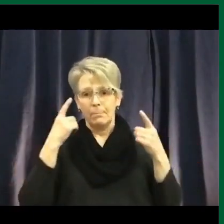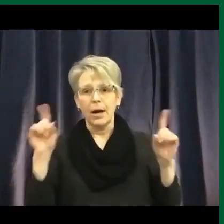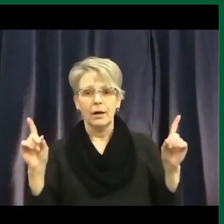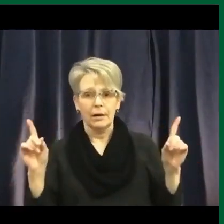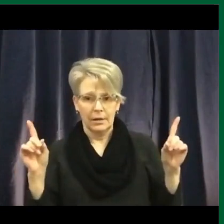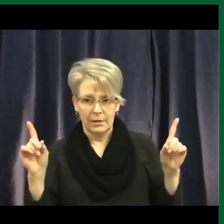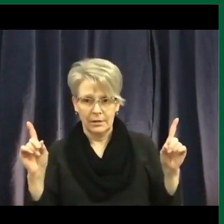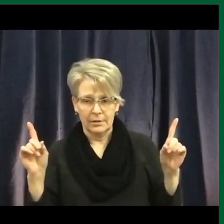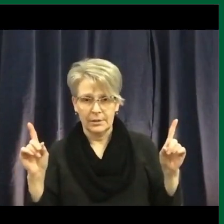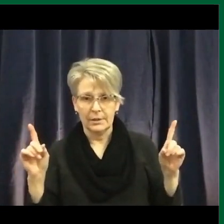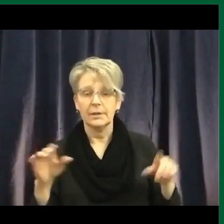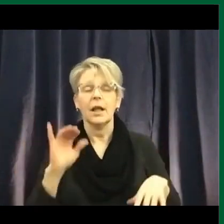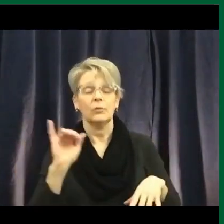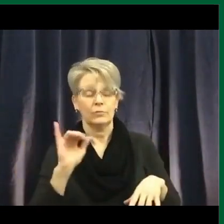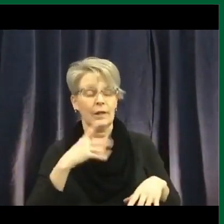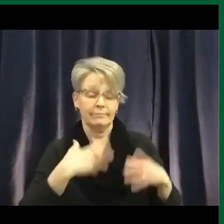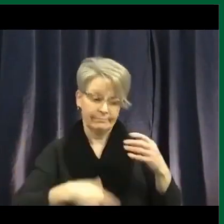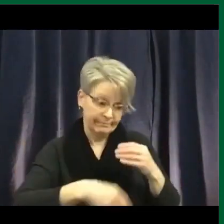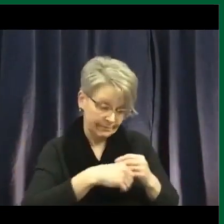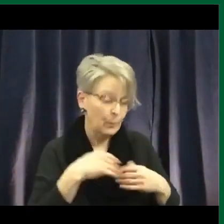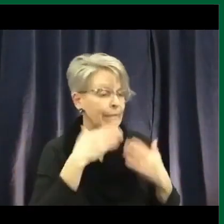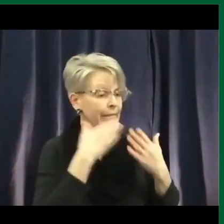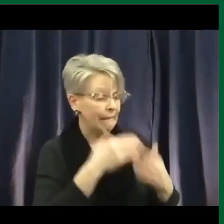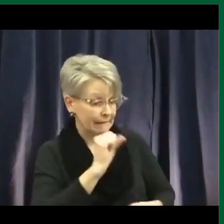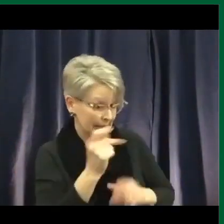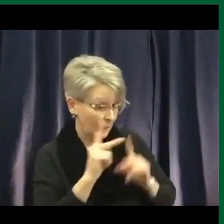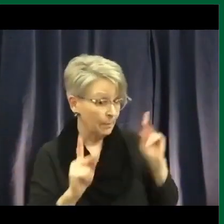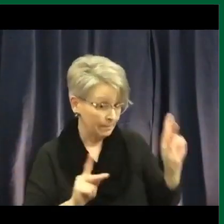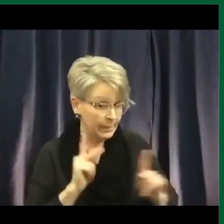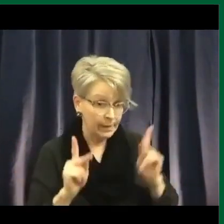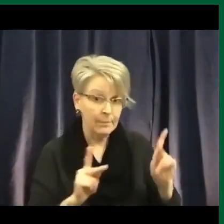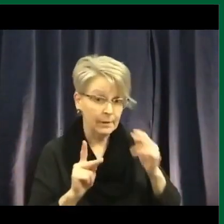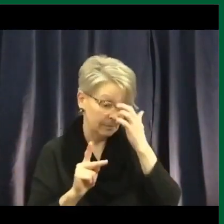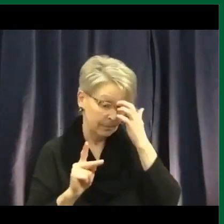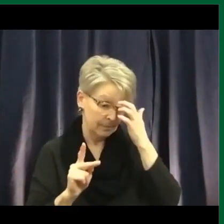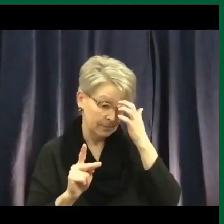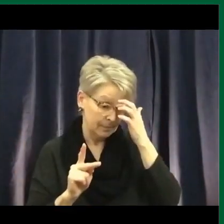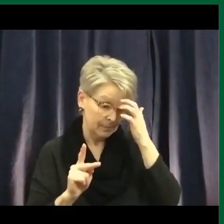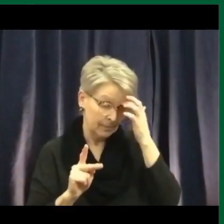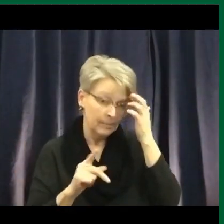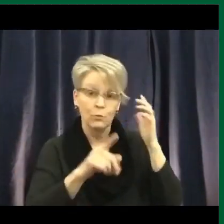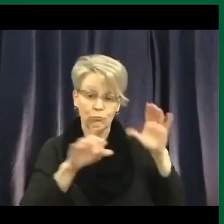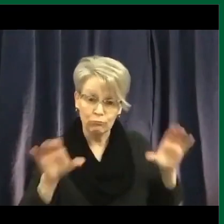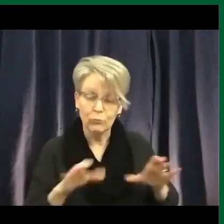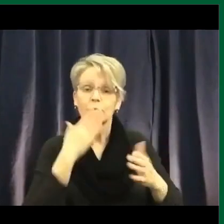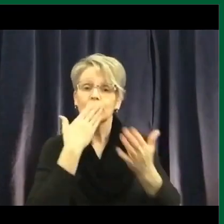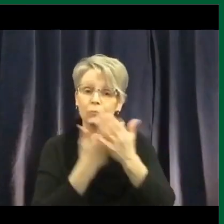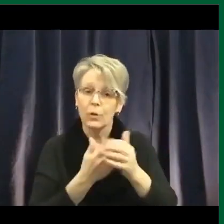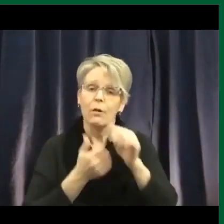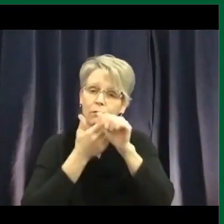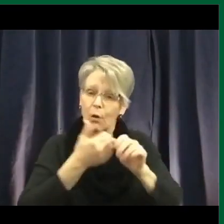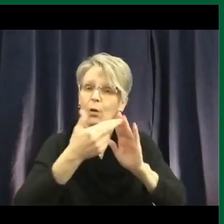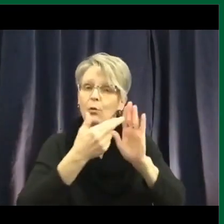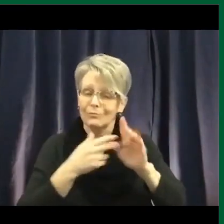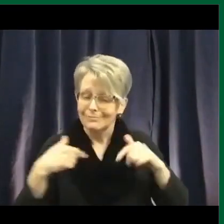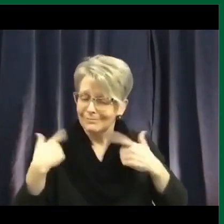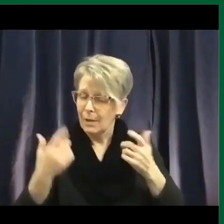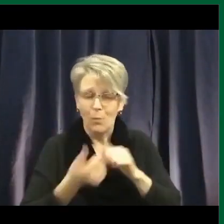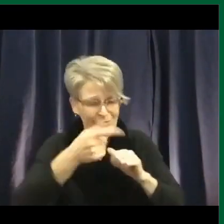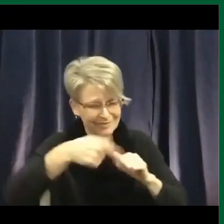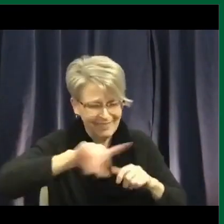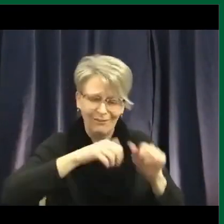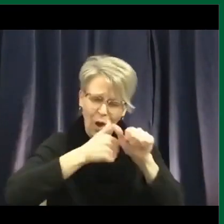once again, in addition to thanking Saskatchewan people for what they have done and continue to do in following the public health guidelines that are